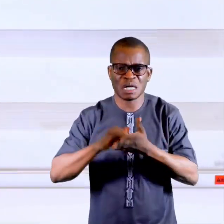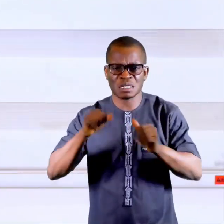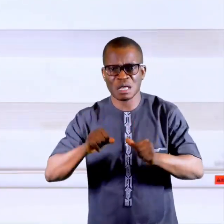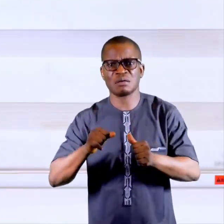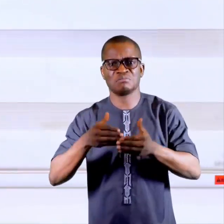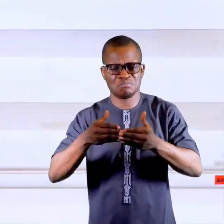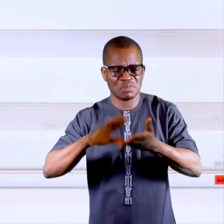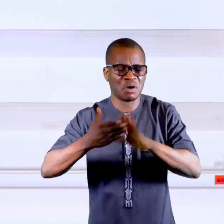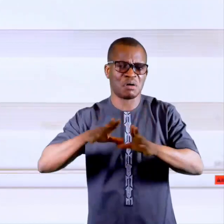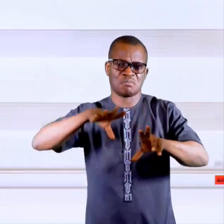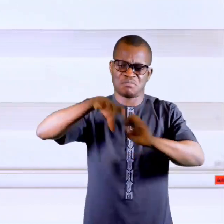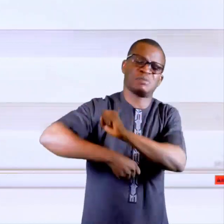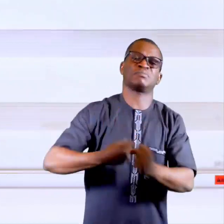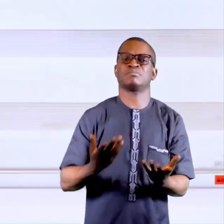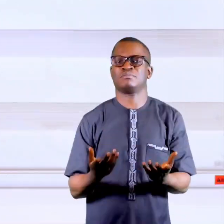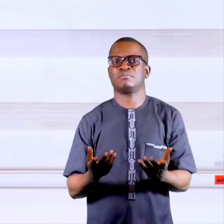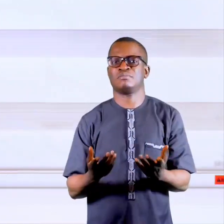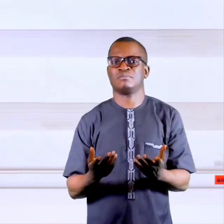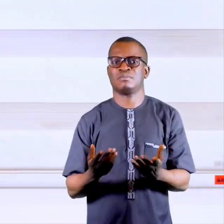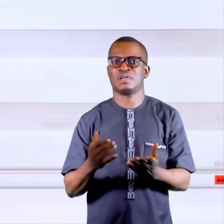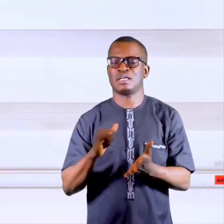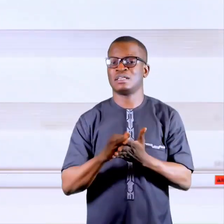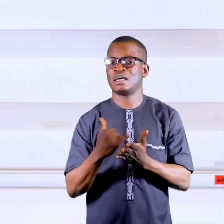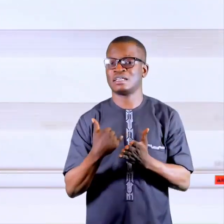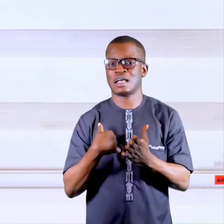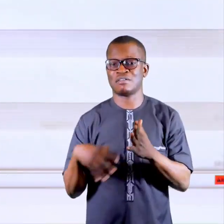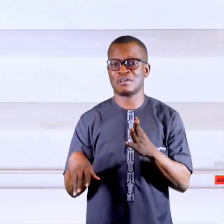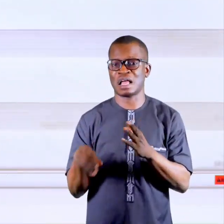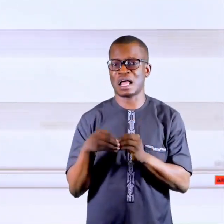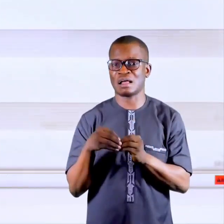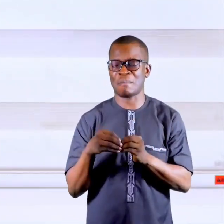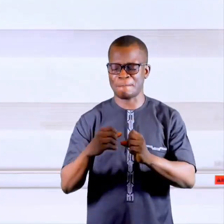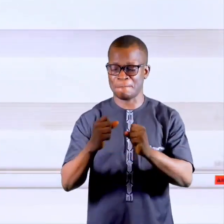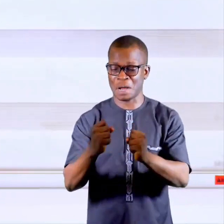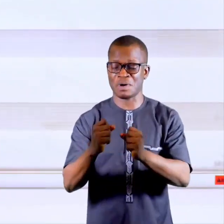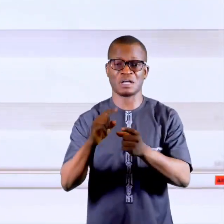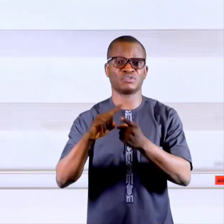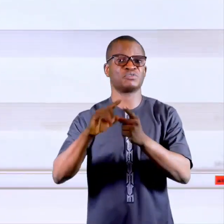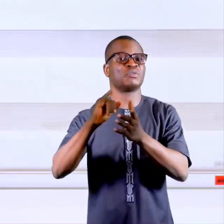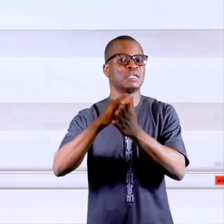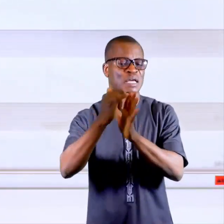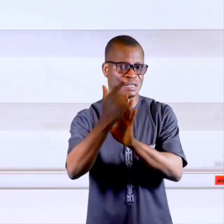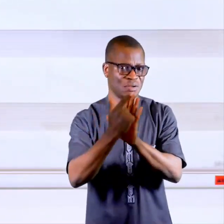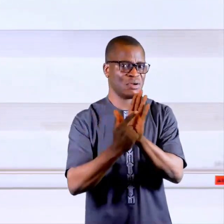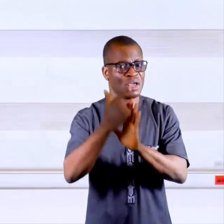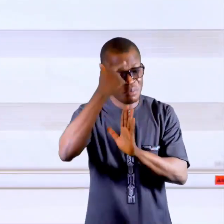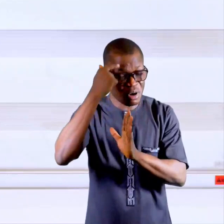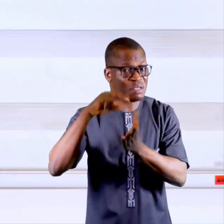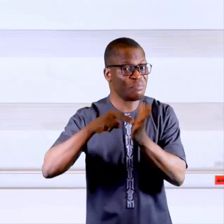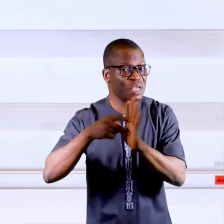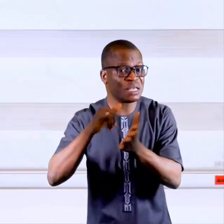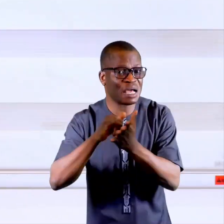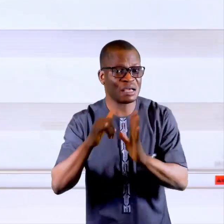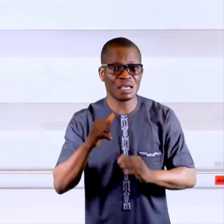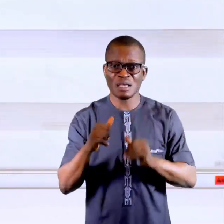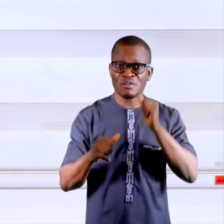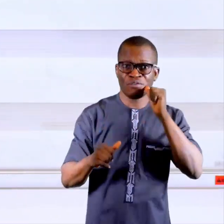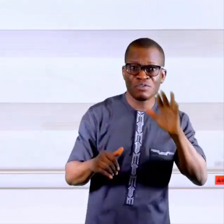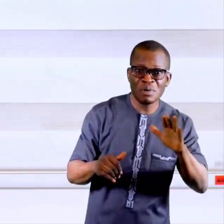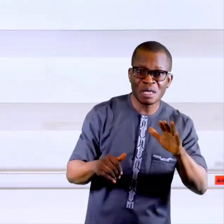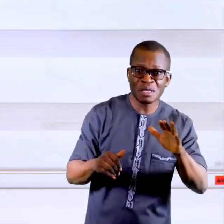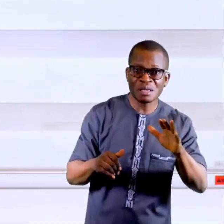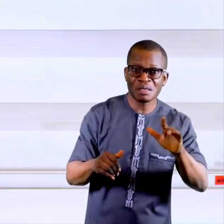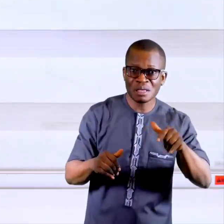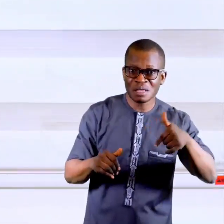that has added more power to the law, because it means that even a female can